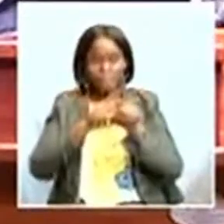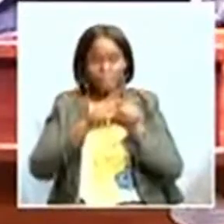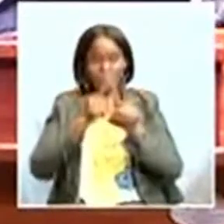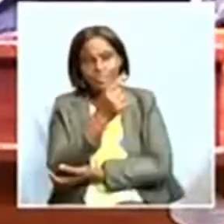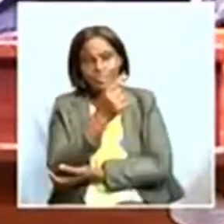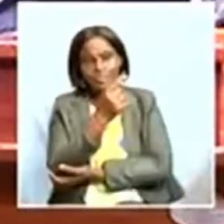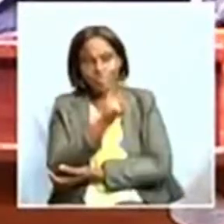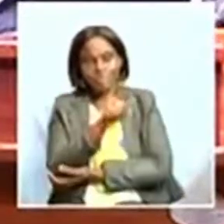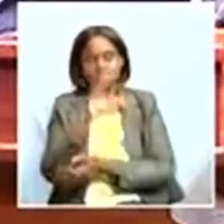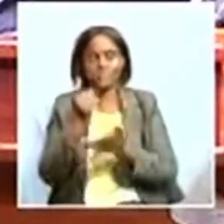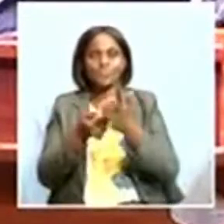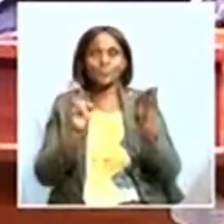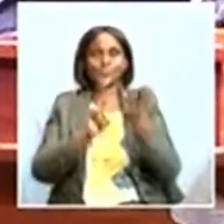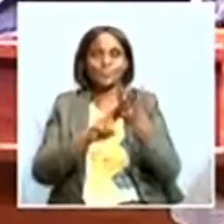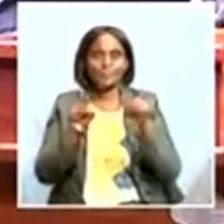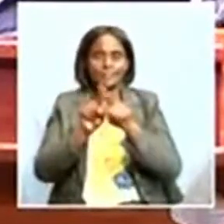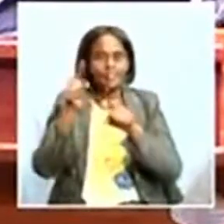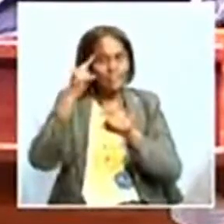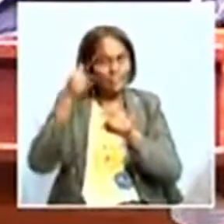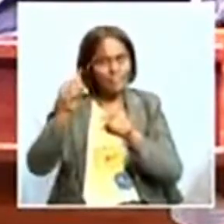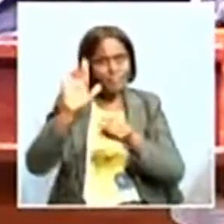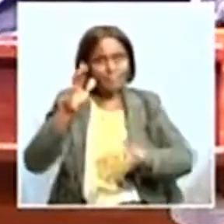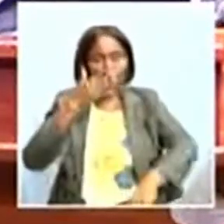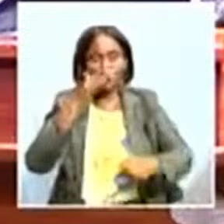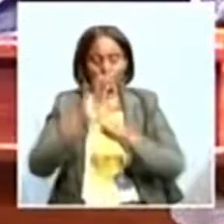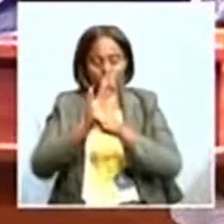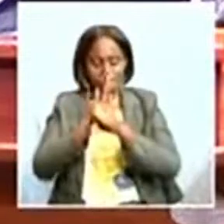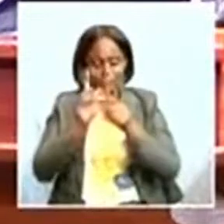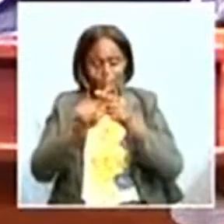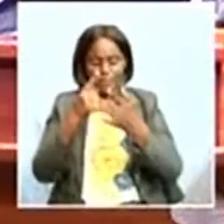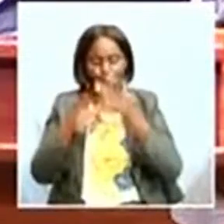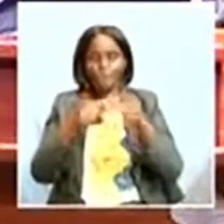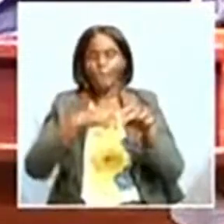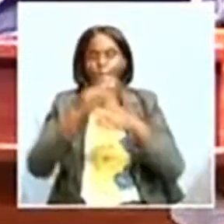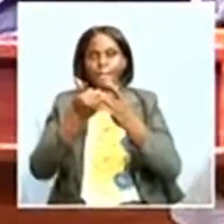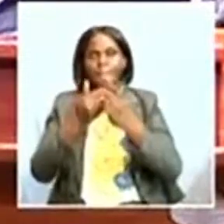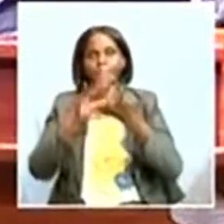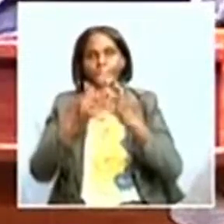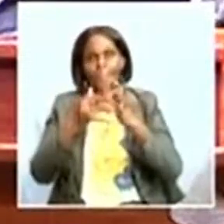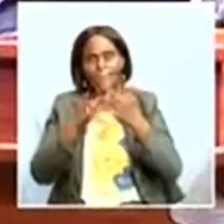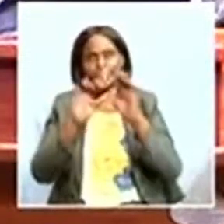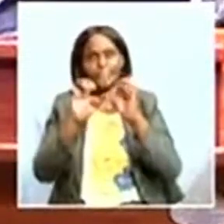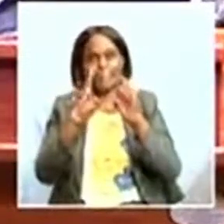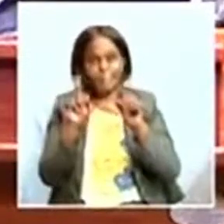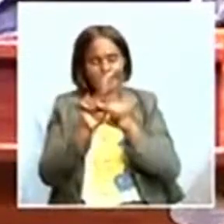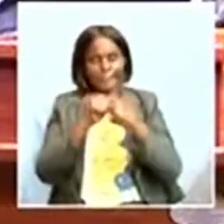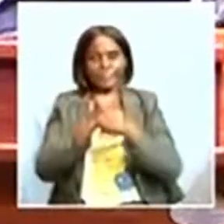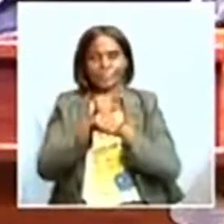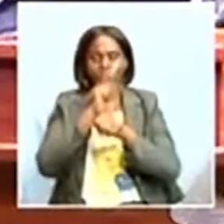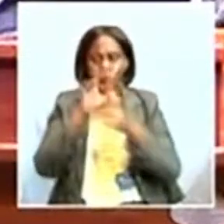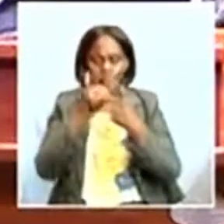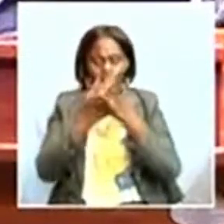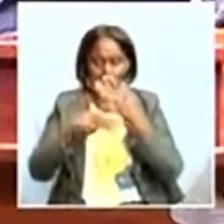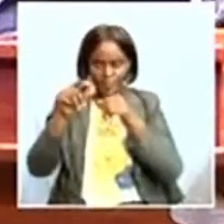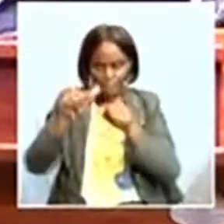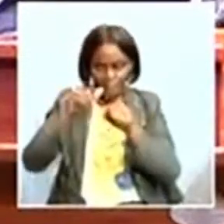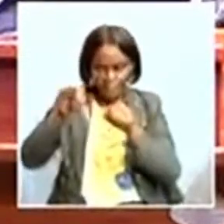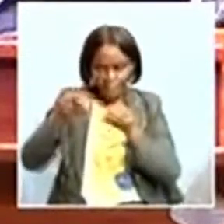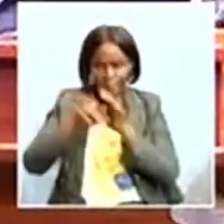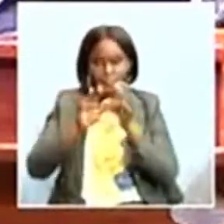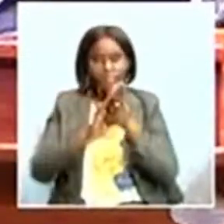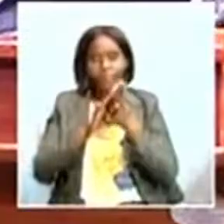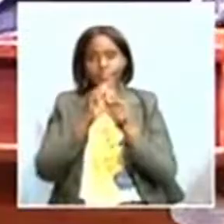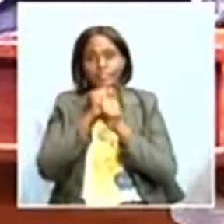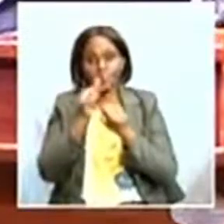2011 emphasizes the government's commitment to compulsory education, ensuring that every child of school-going